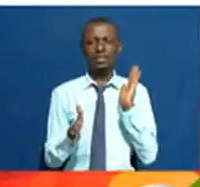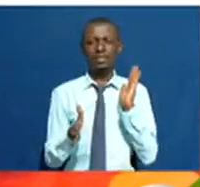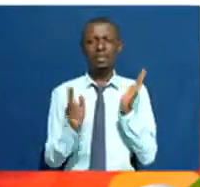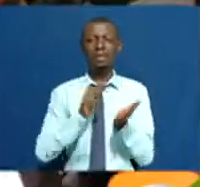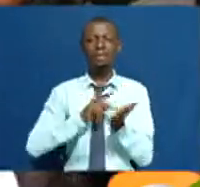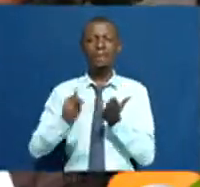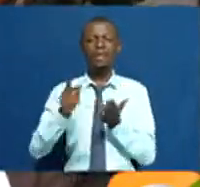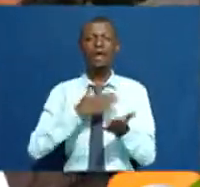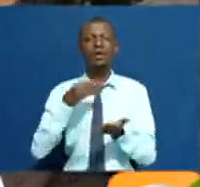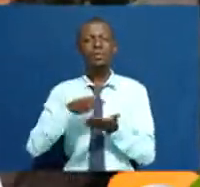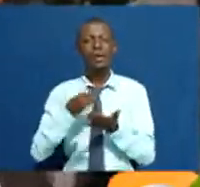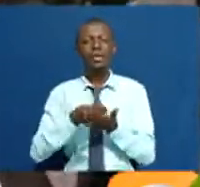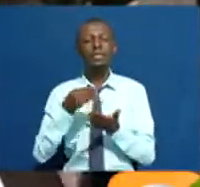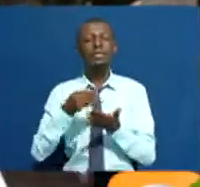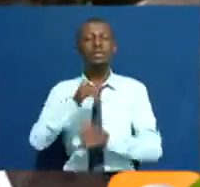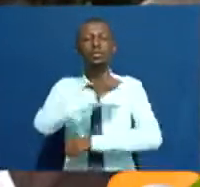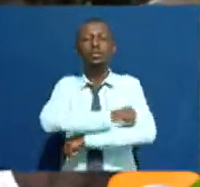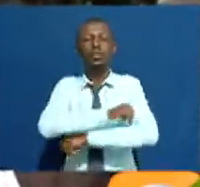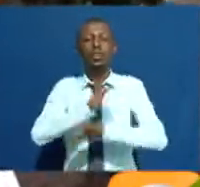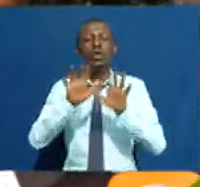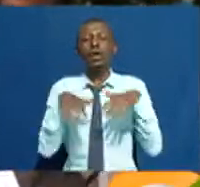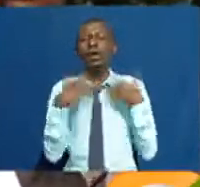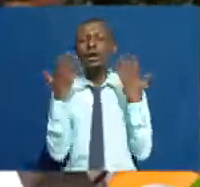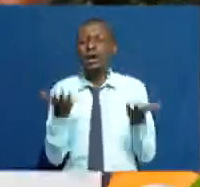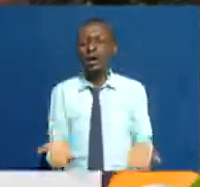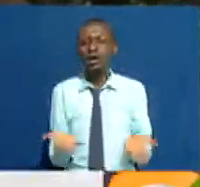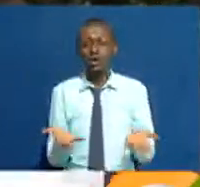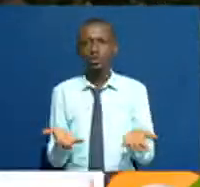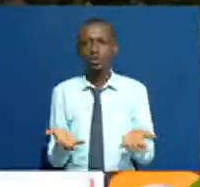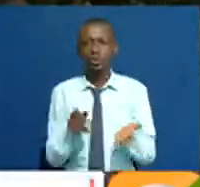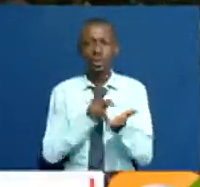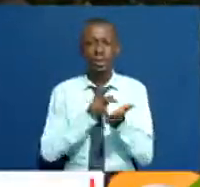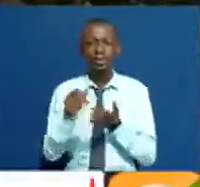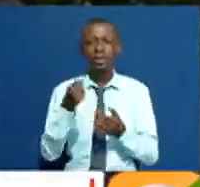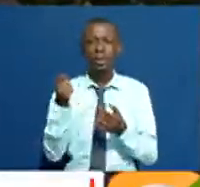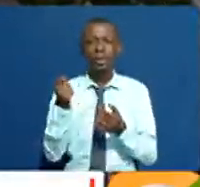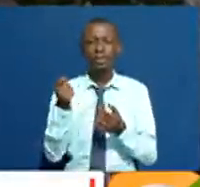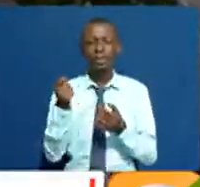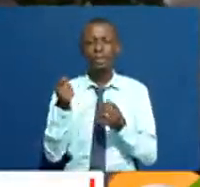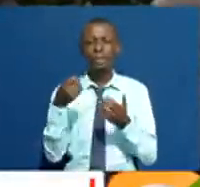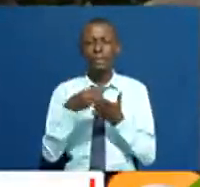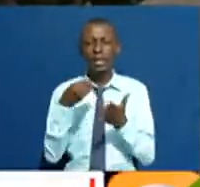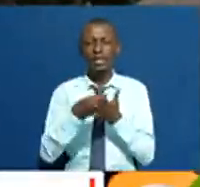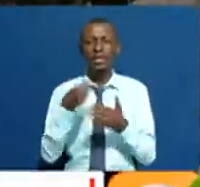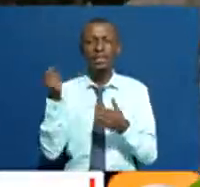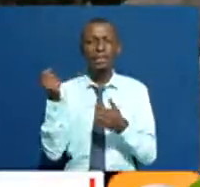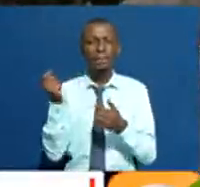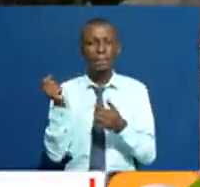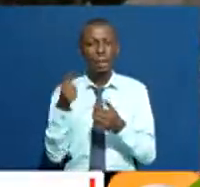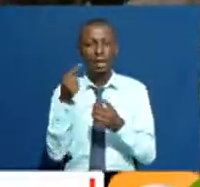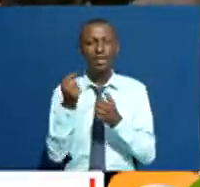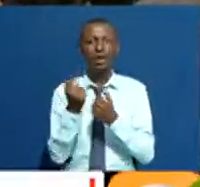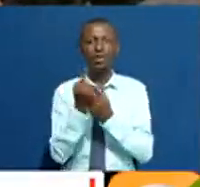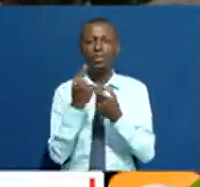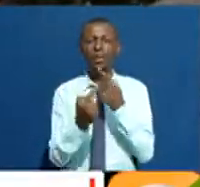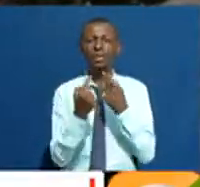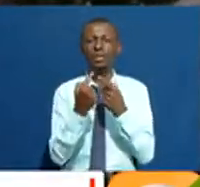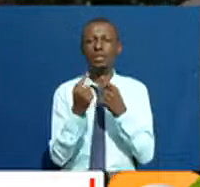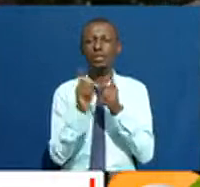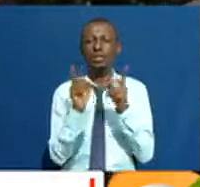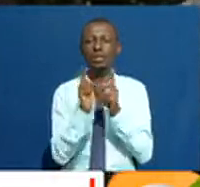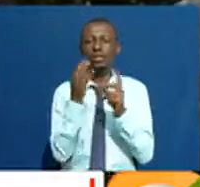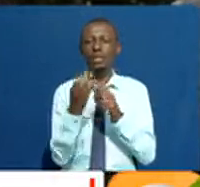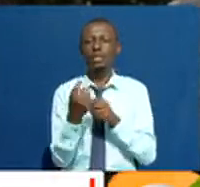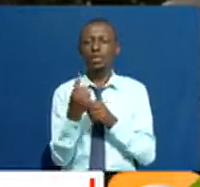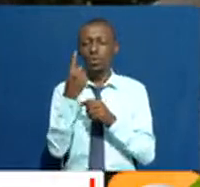our fees? Pesa ambazo nililipa November 31st katika hii regime ya